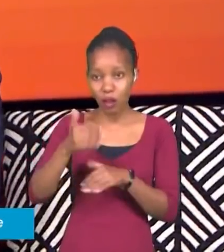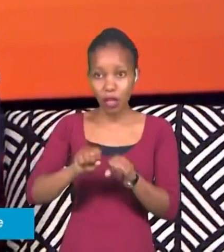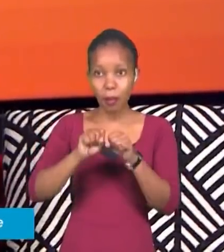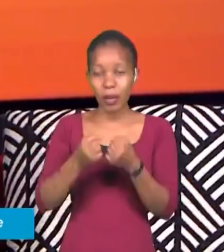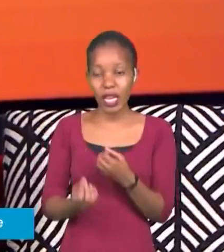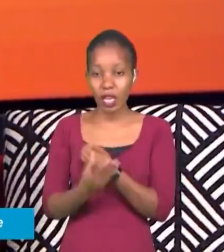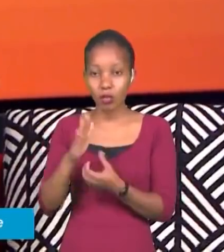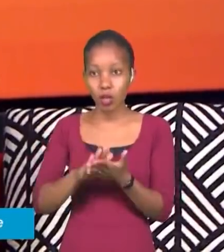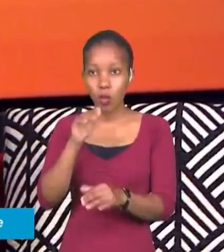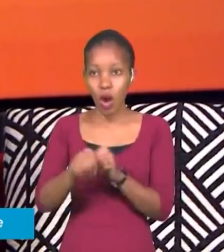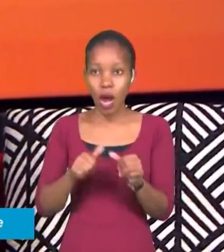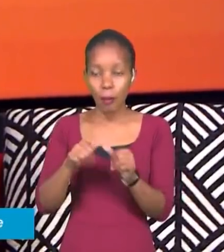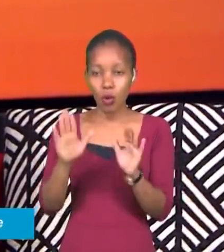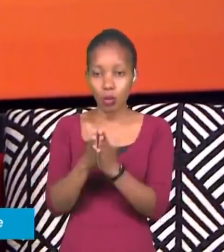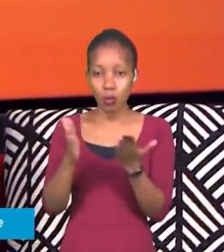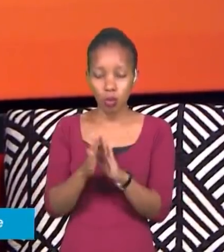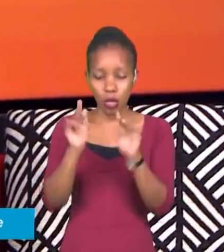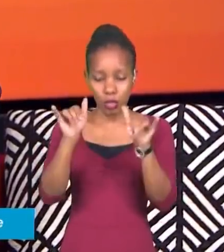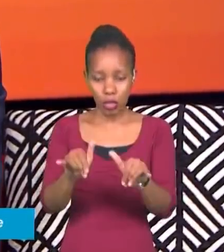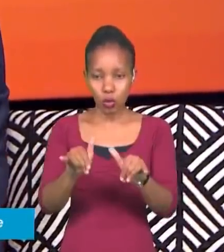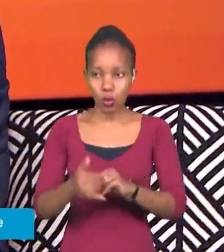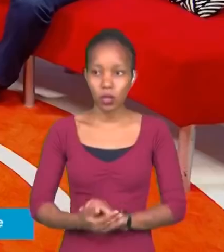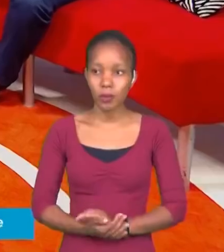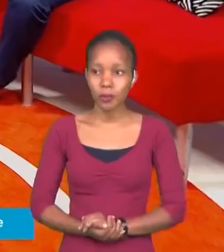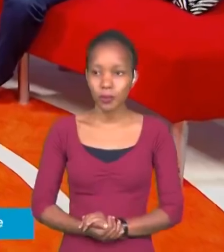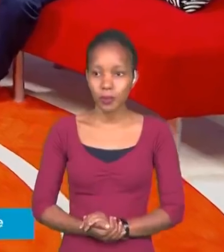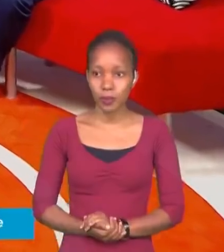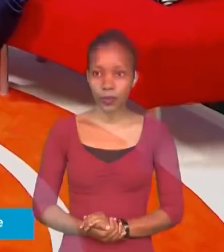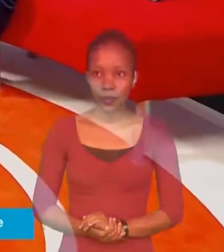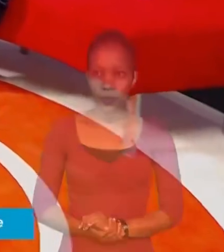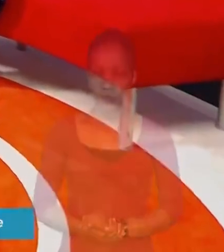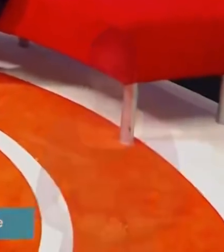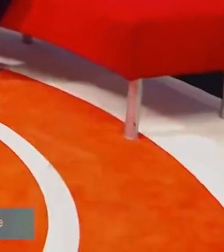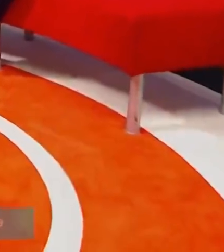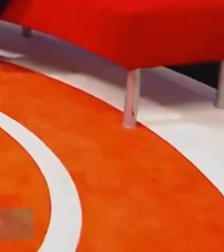all about I'm Not Dead. Stay tuned to Morning Glory.